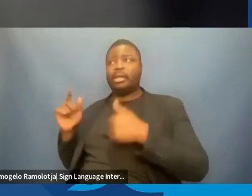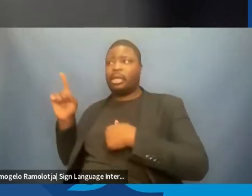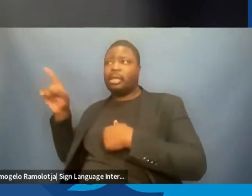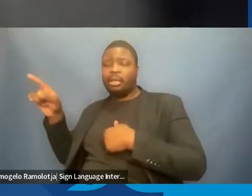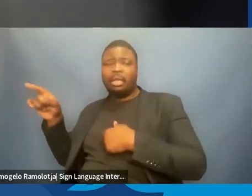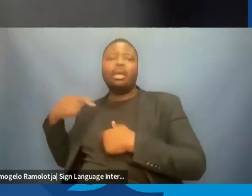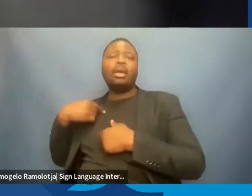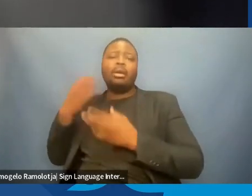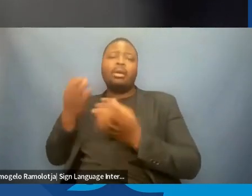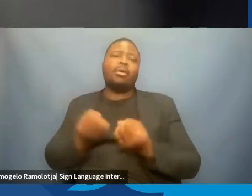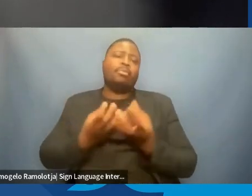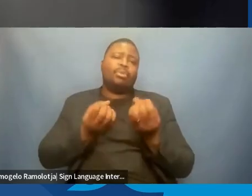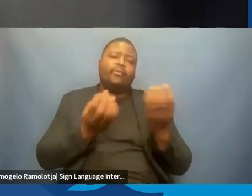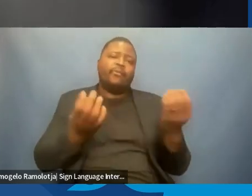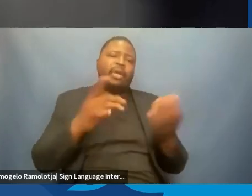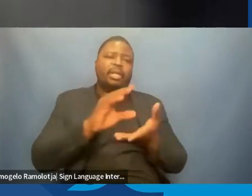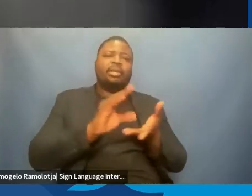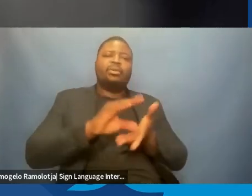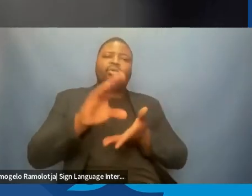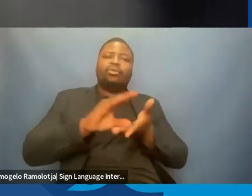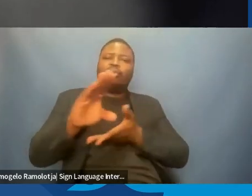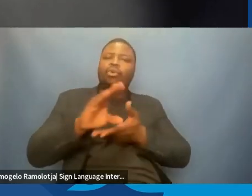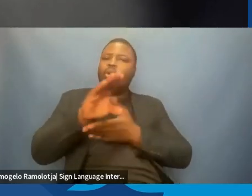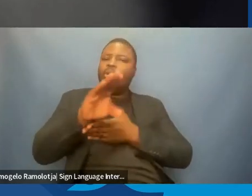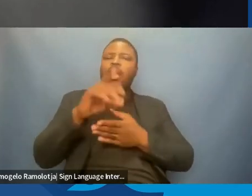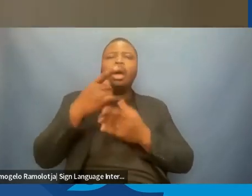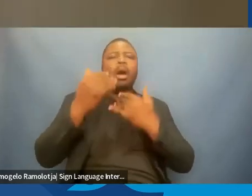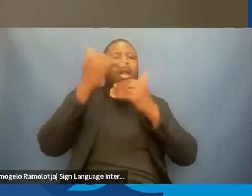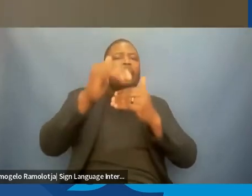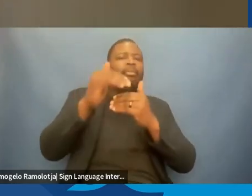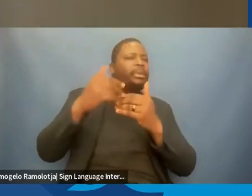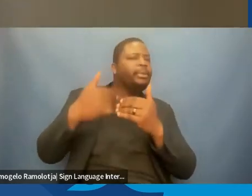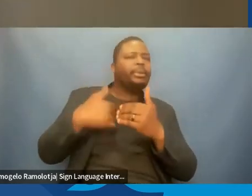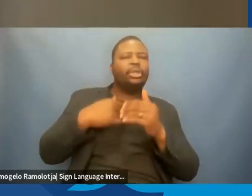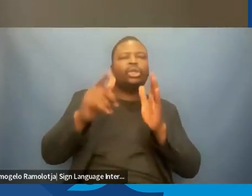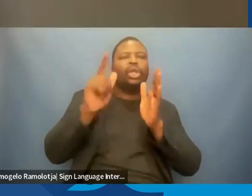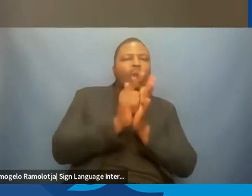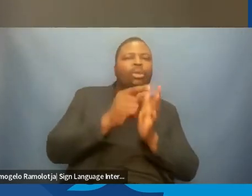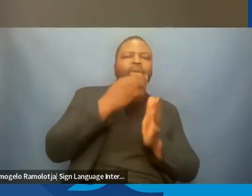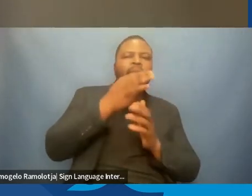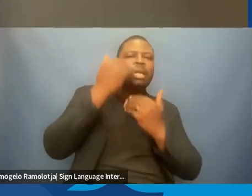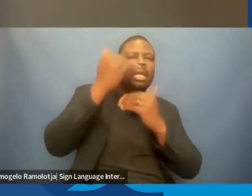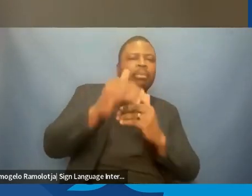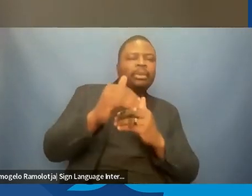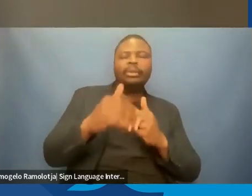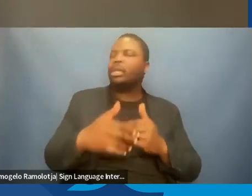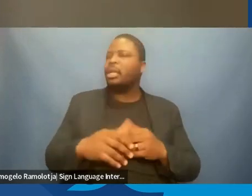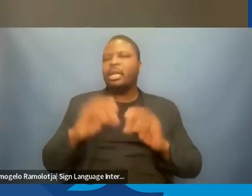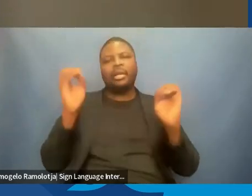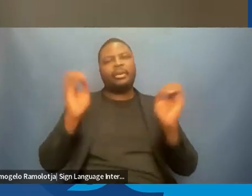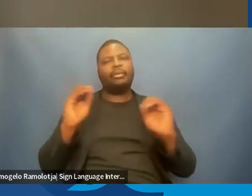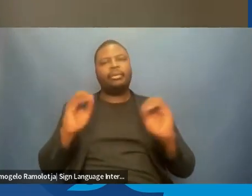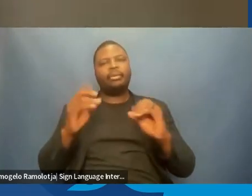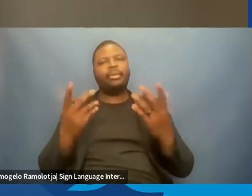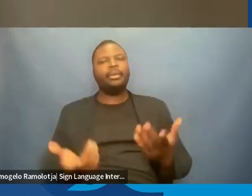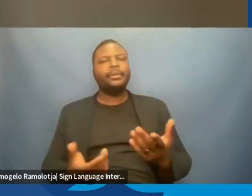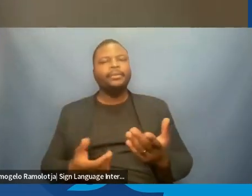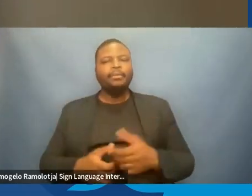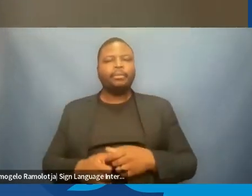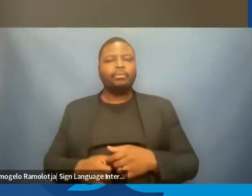by donor-funded programs. So just colleagues on the call, there is